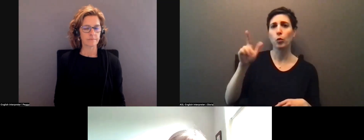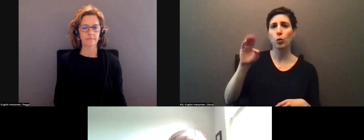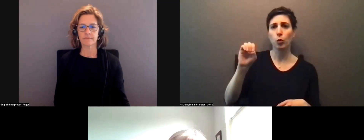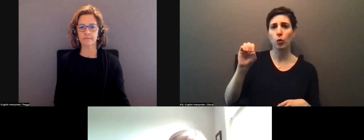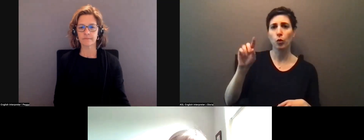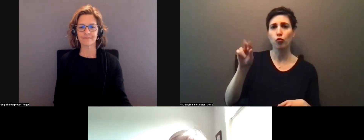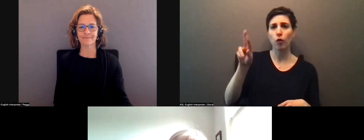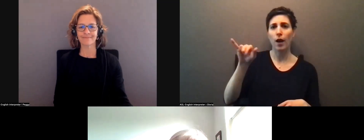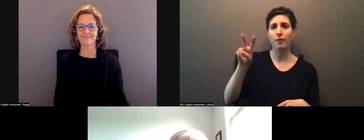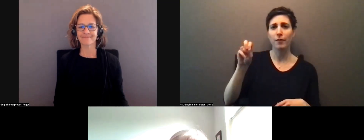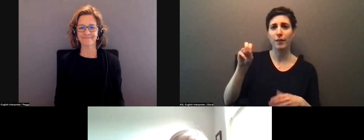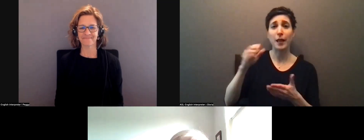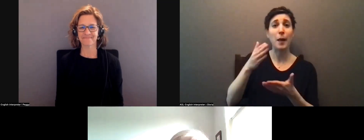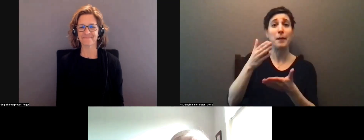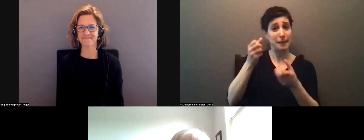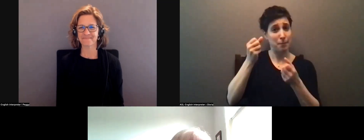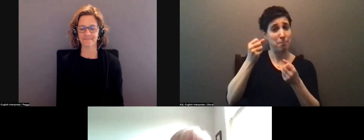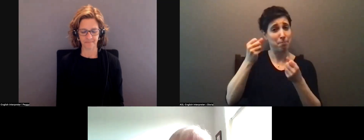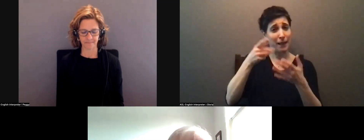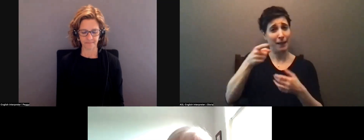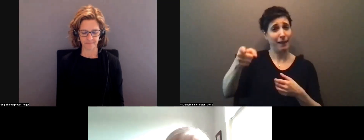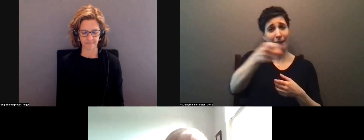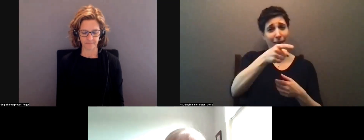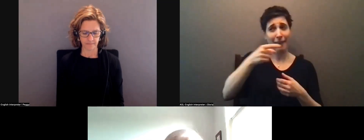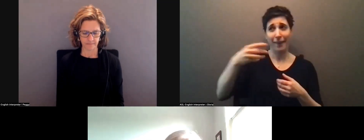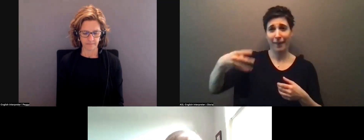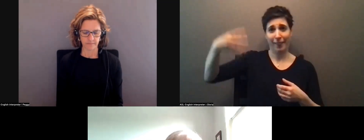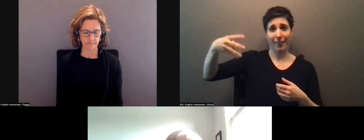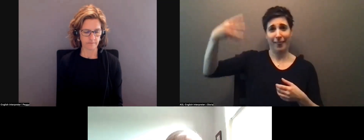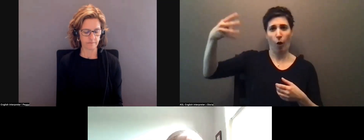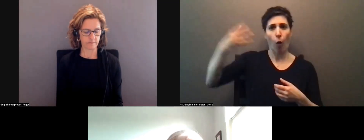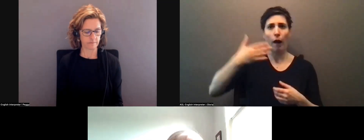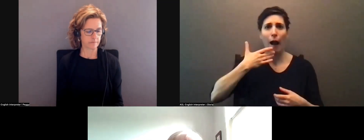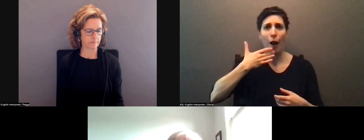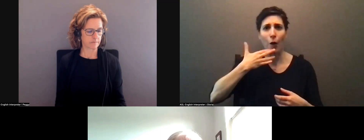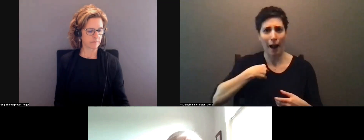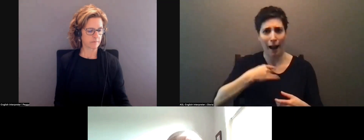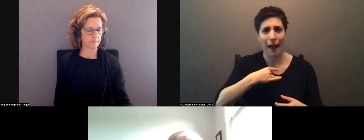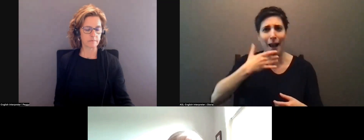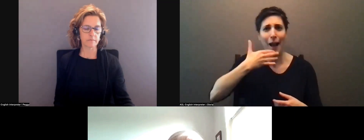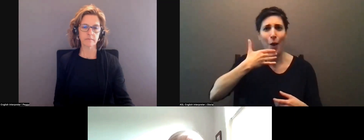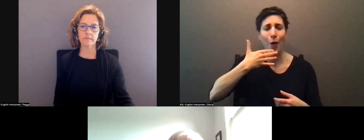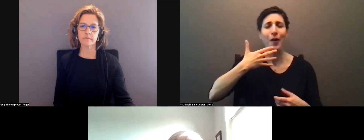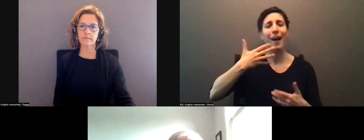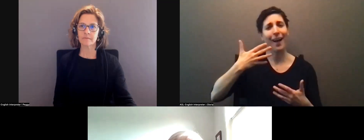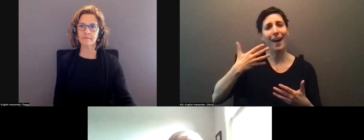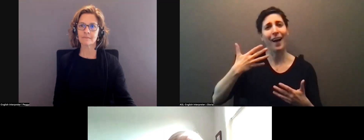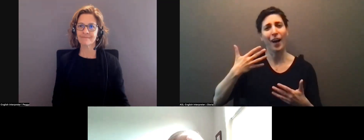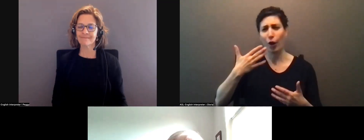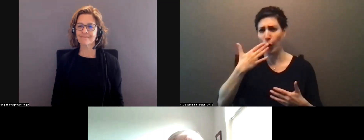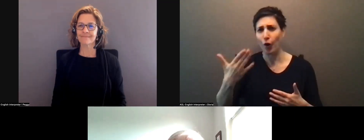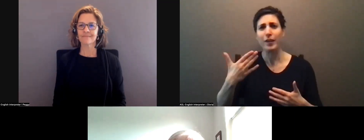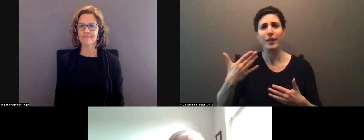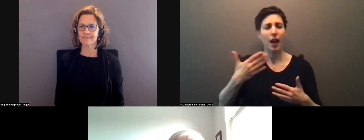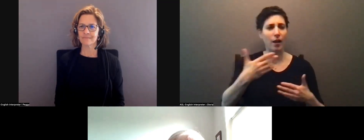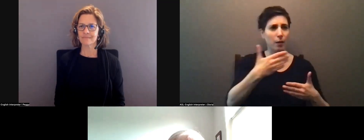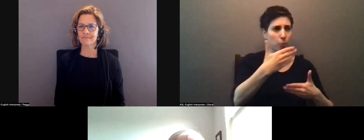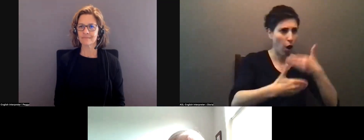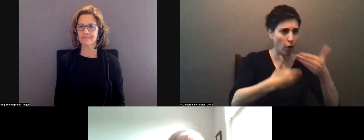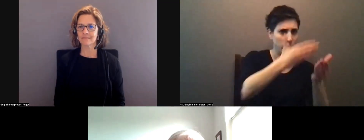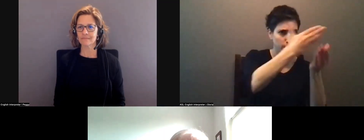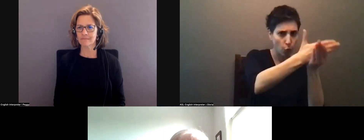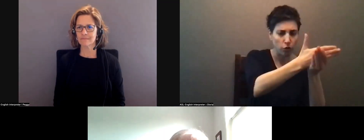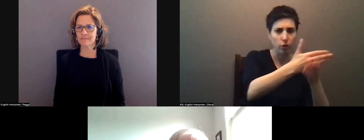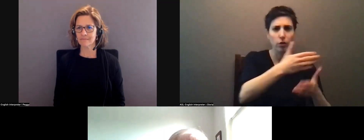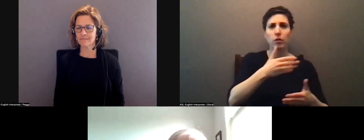with the color-coded folders and how you linked them to progress, tracking, and done and upcoming, those kinds of